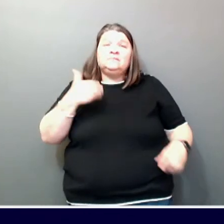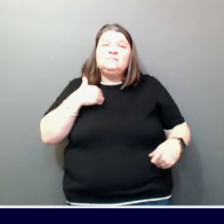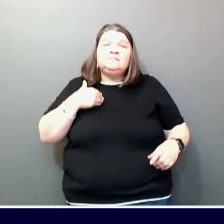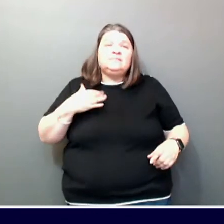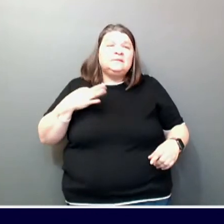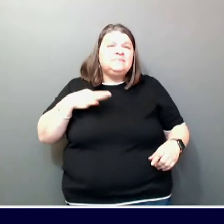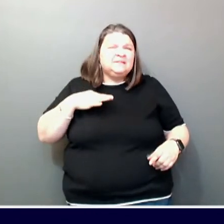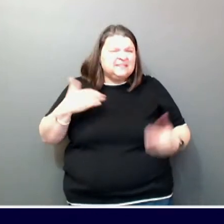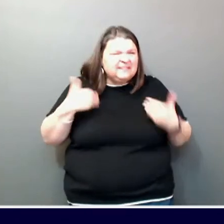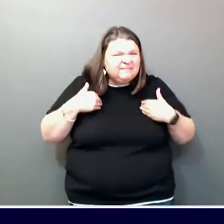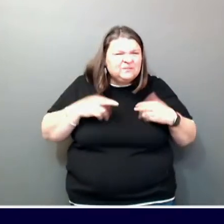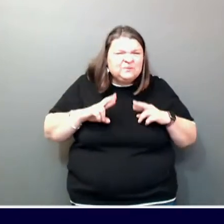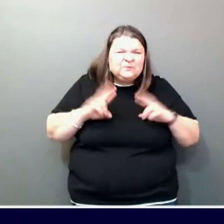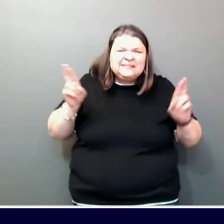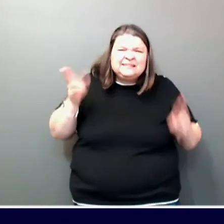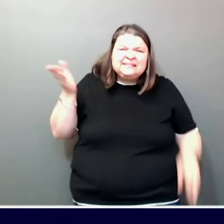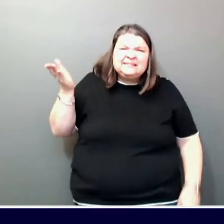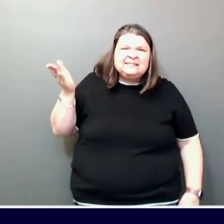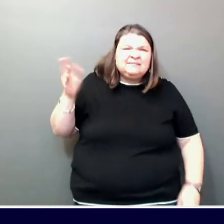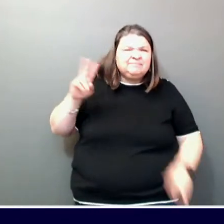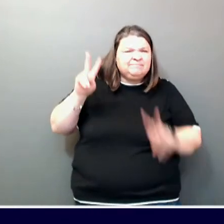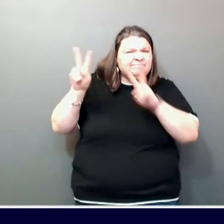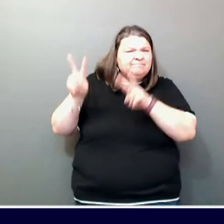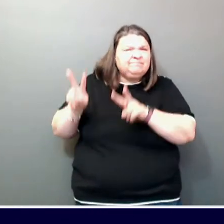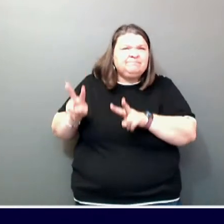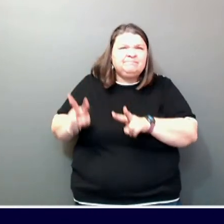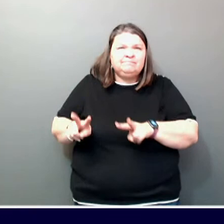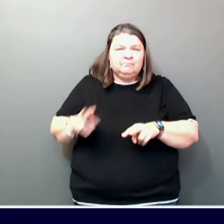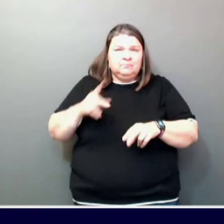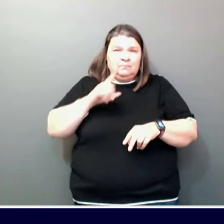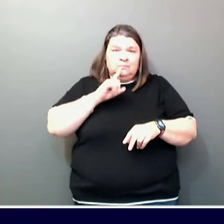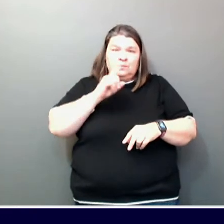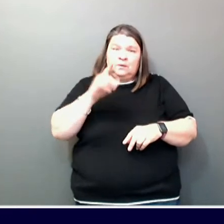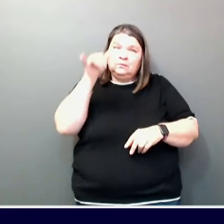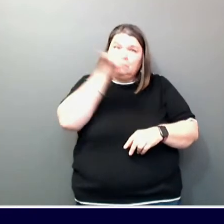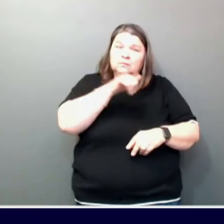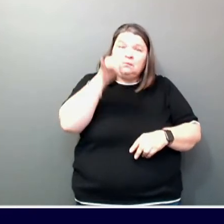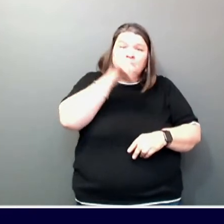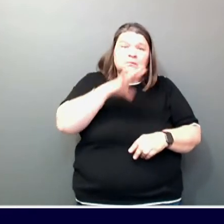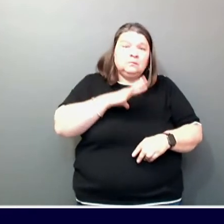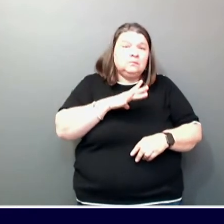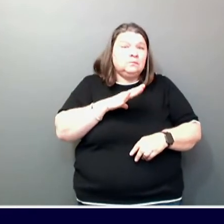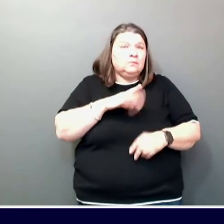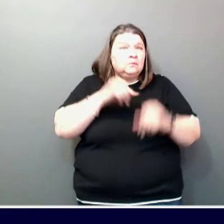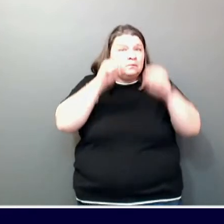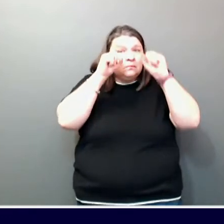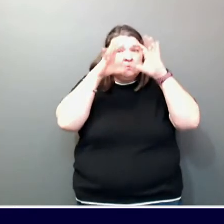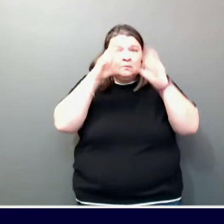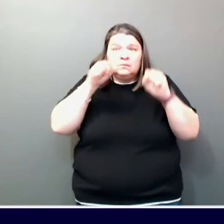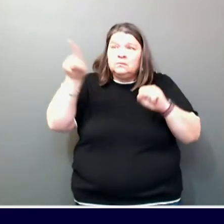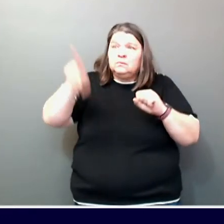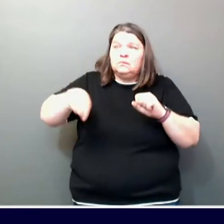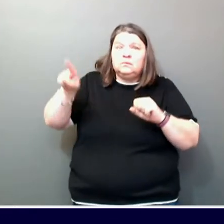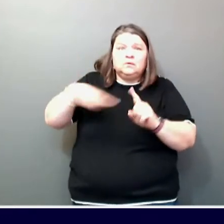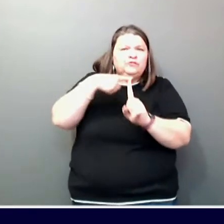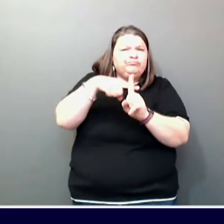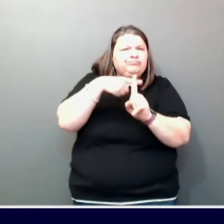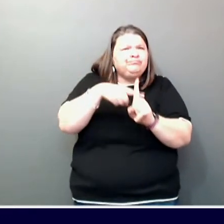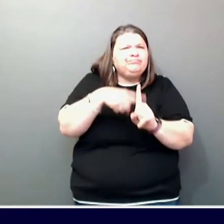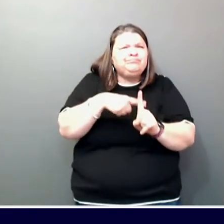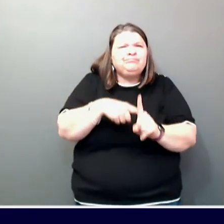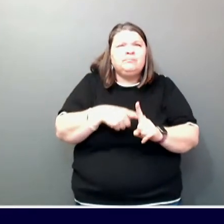sites listed. The results are quite encouraging. Almost just really significant declines week on